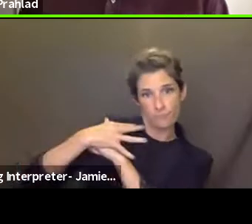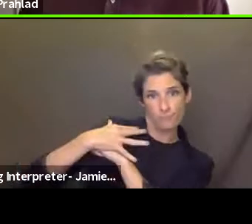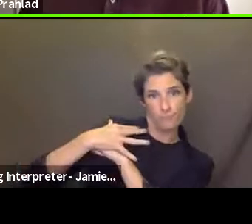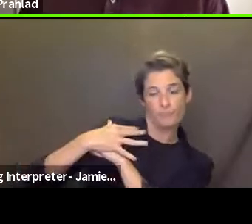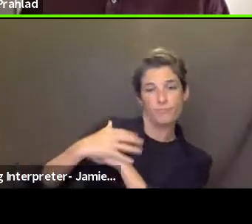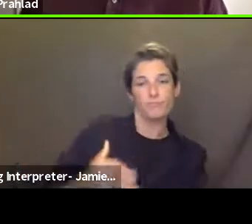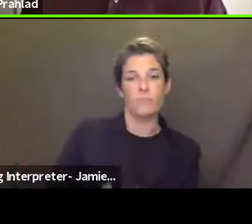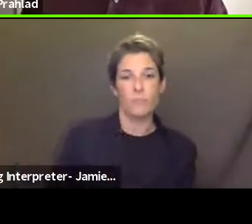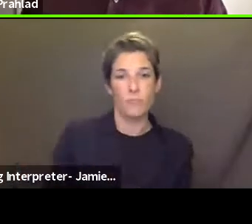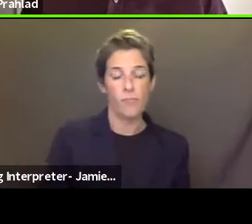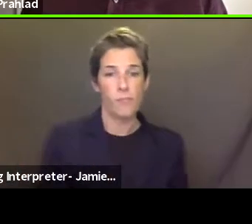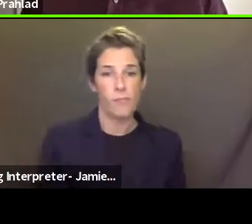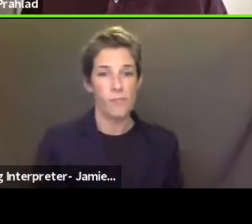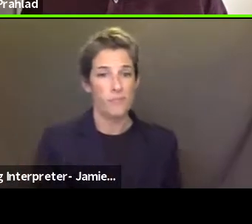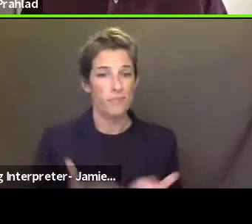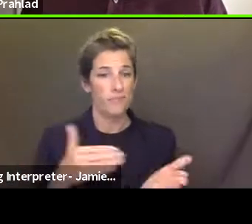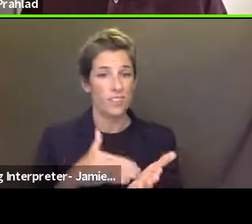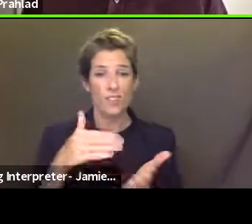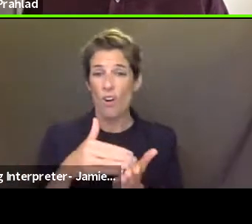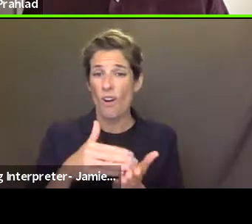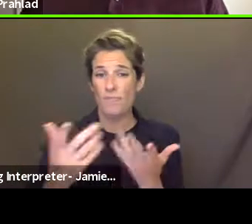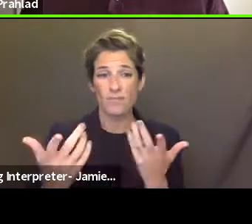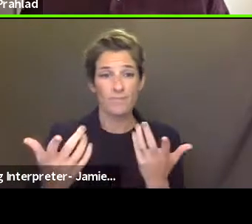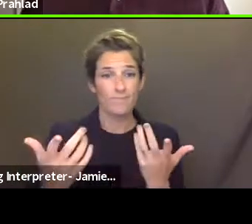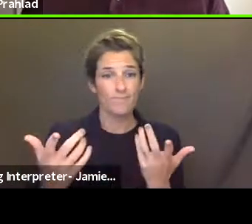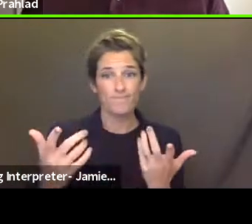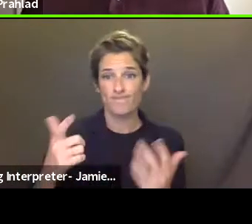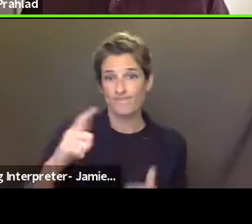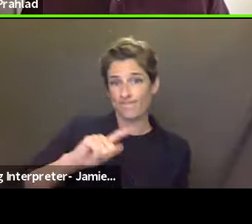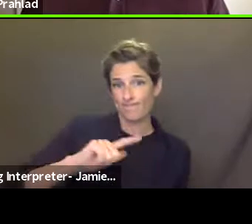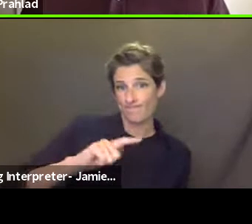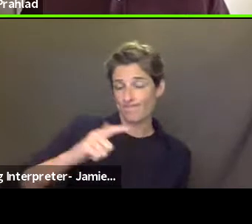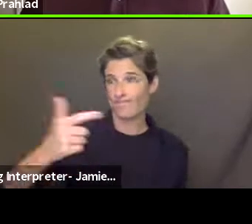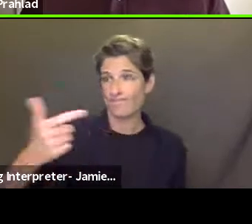And, you know, it's often a trade-off. Well,